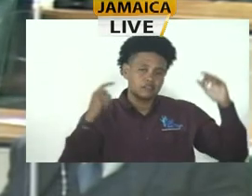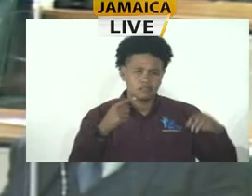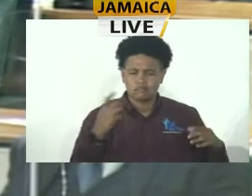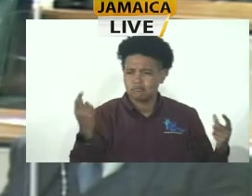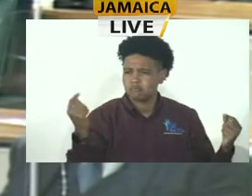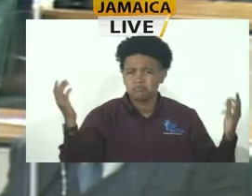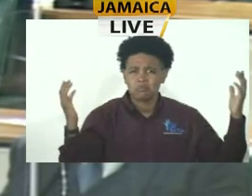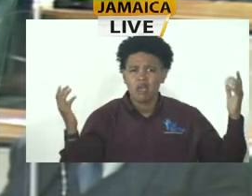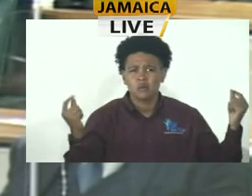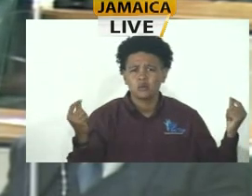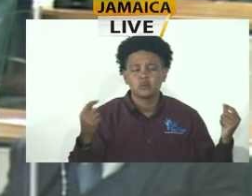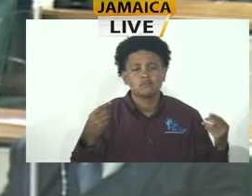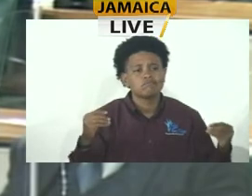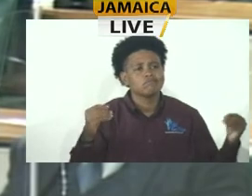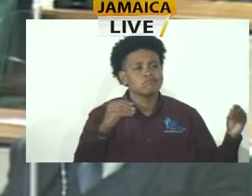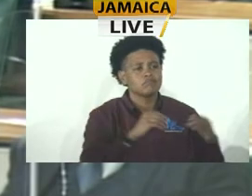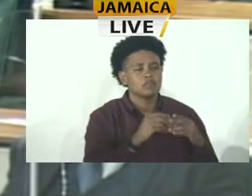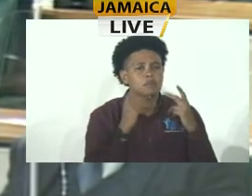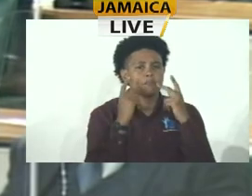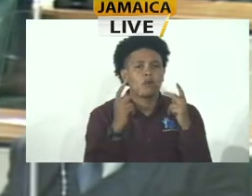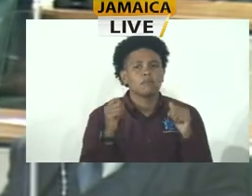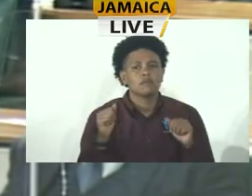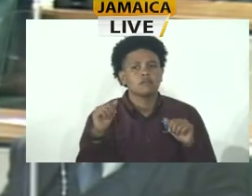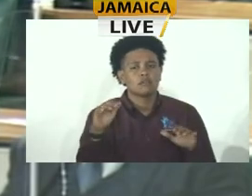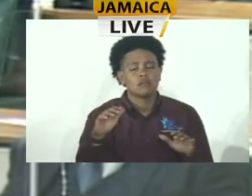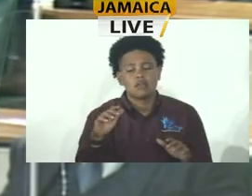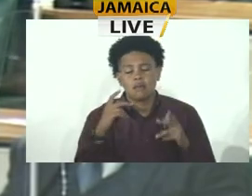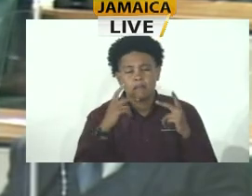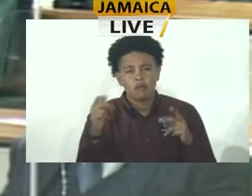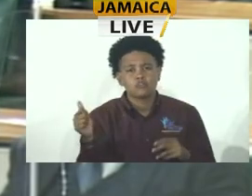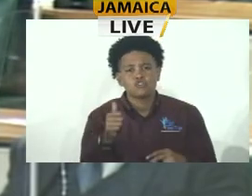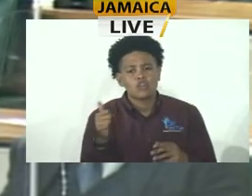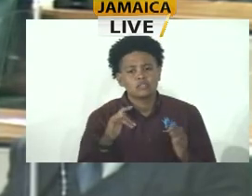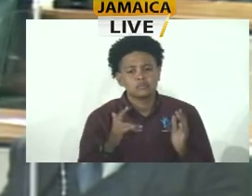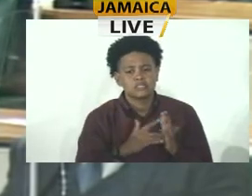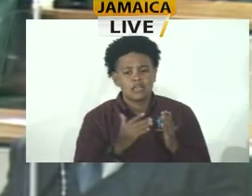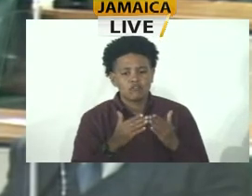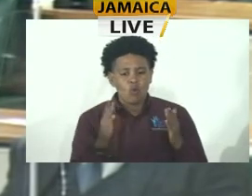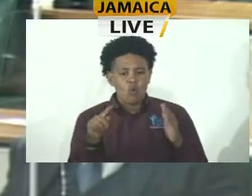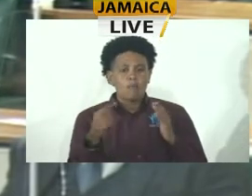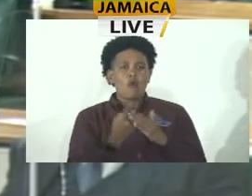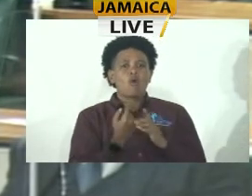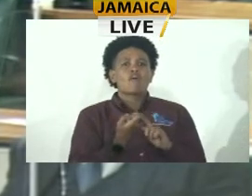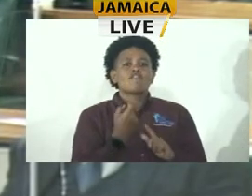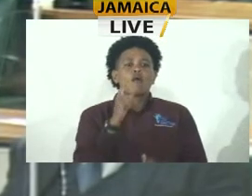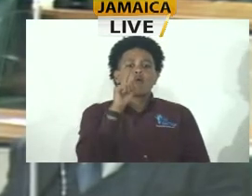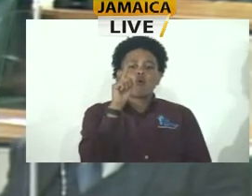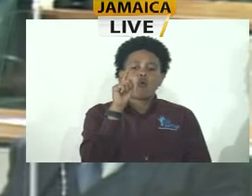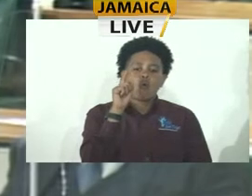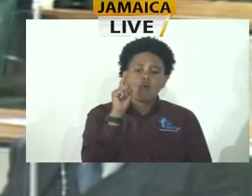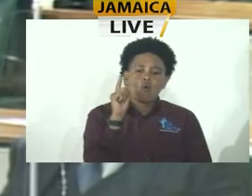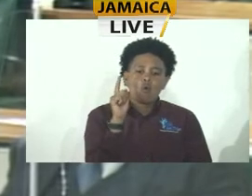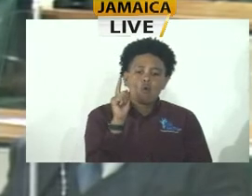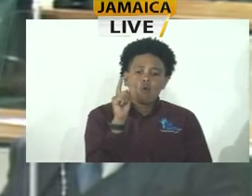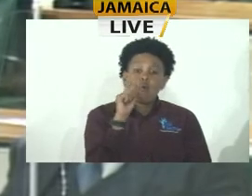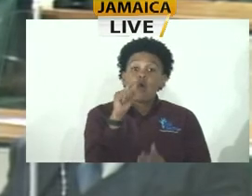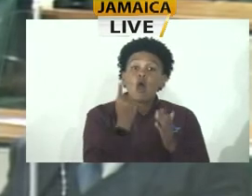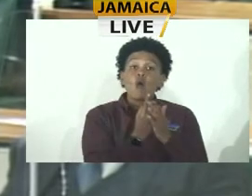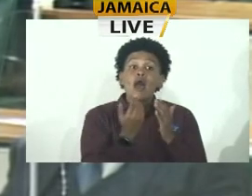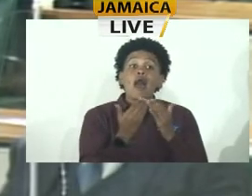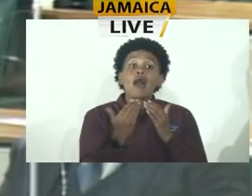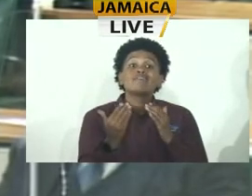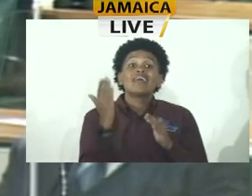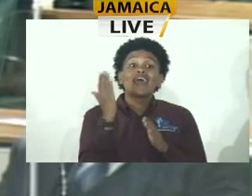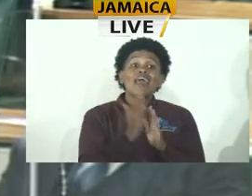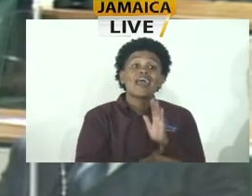for markets and vending in public arcades and public transportation centers opening hours will be one hour after the end of the